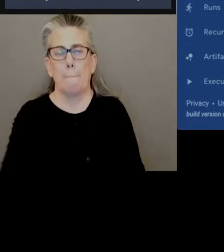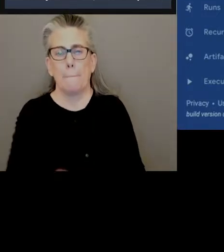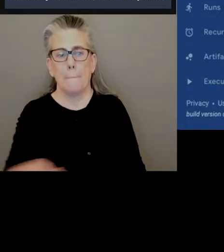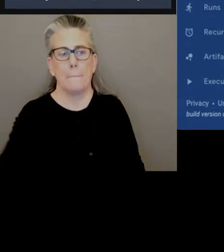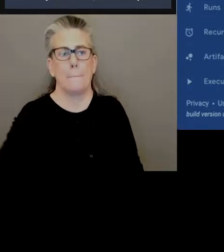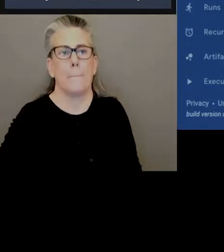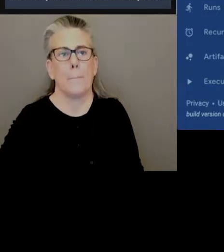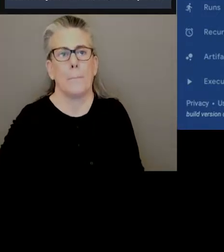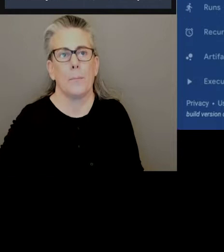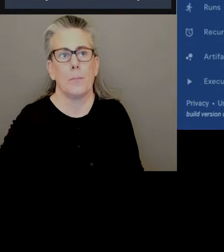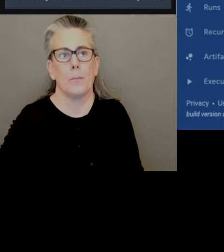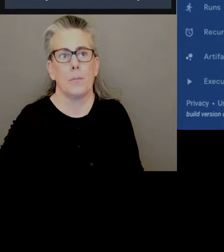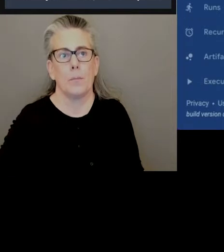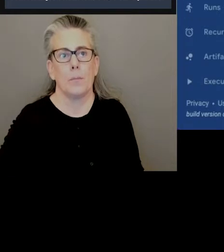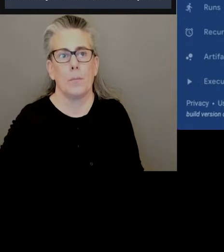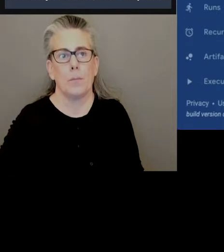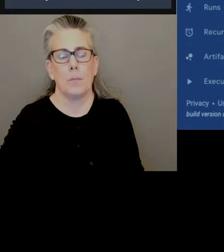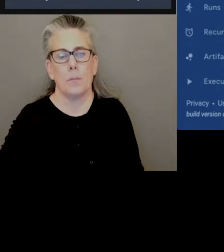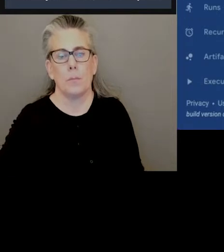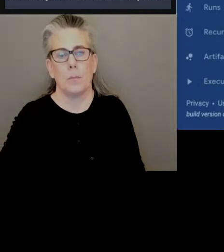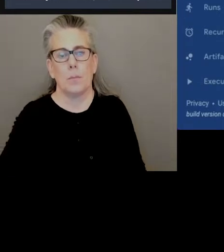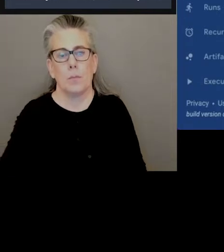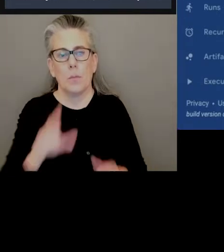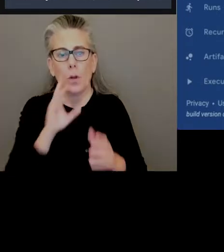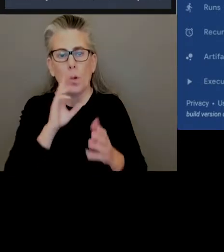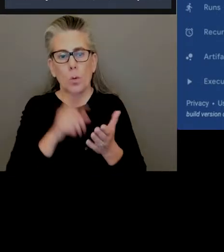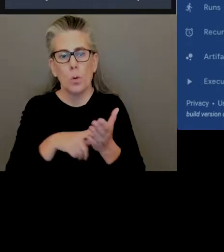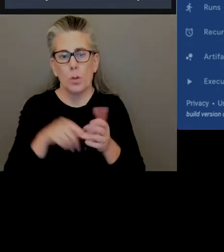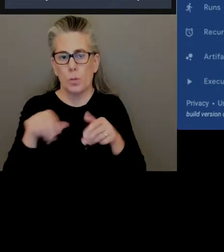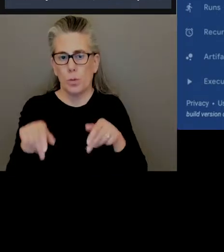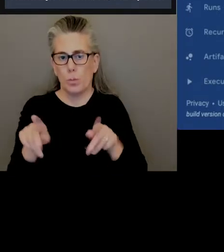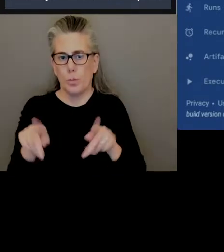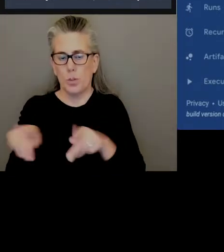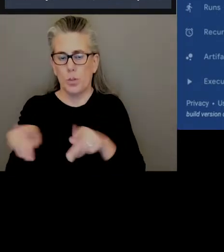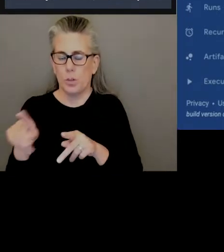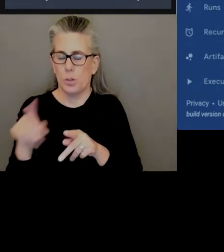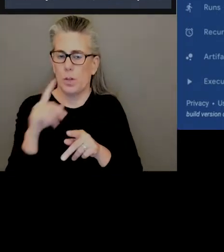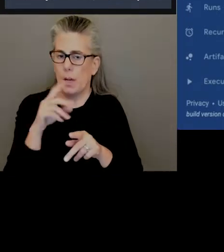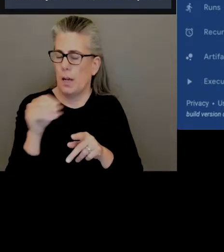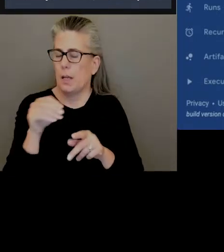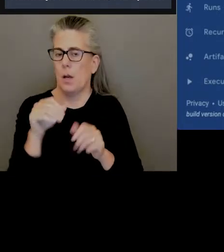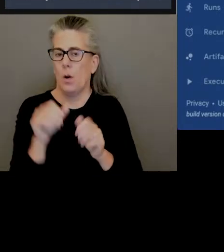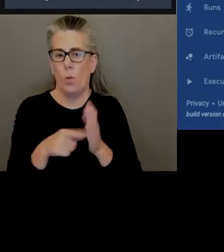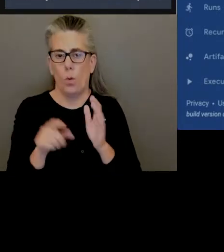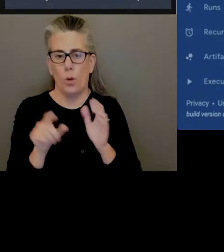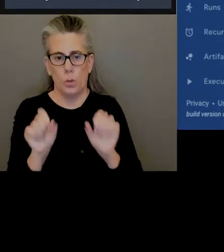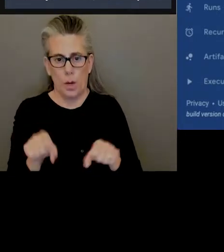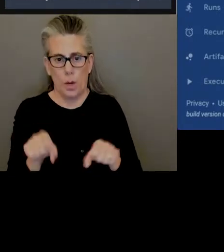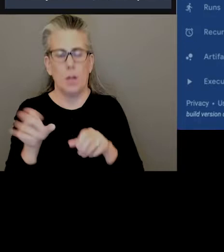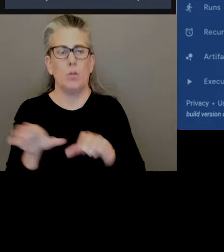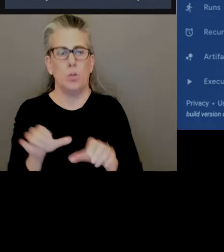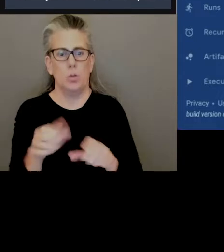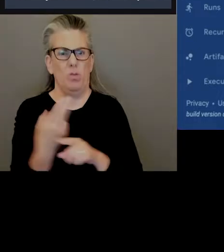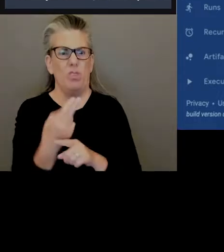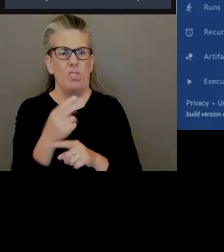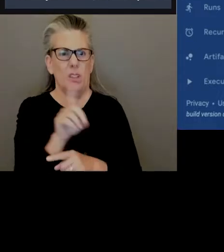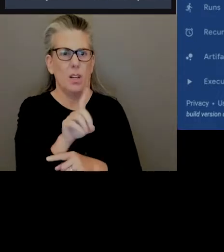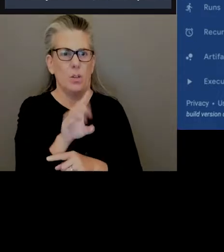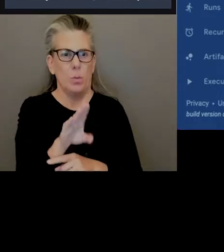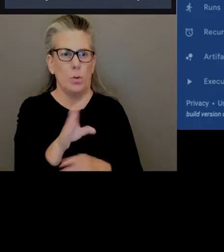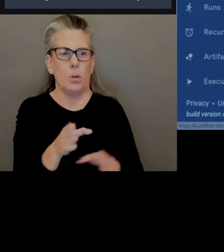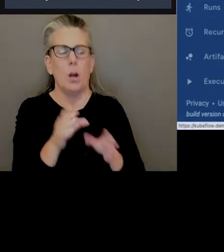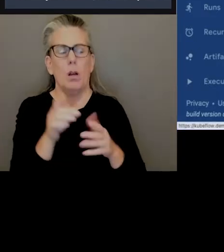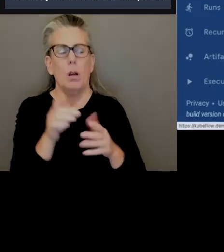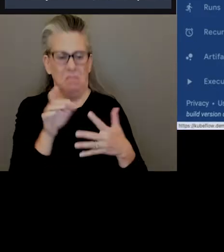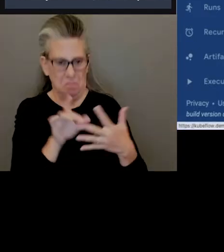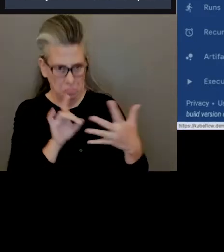permissions on what you can do on the Kubeflow dashboard. Now, once my namespace is selected, I'll go to